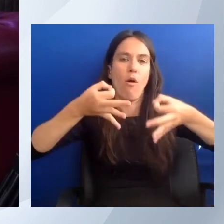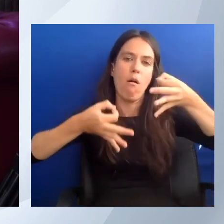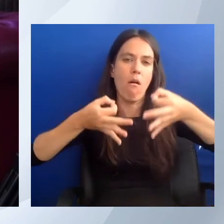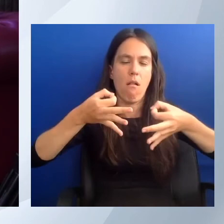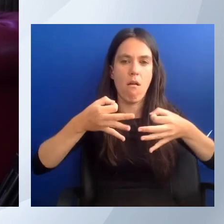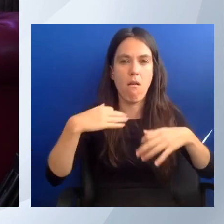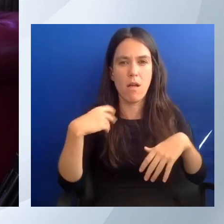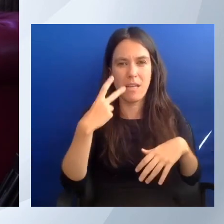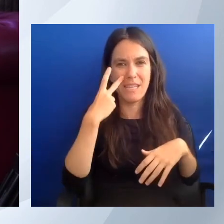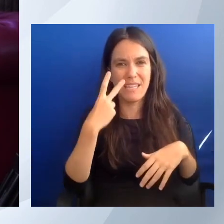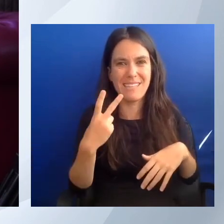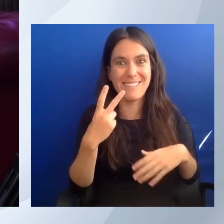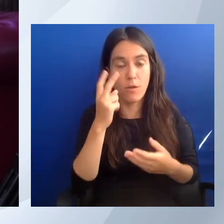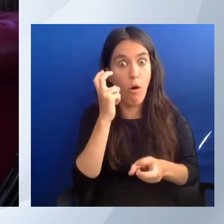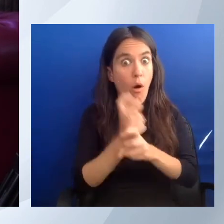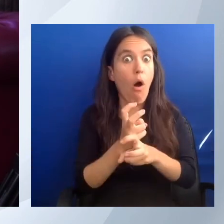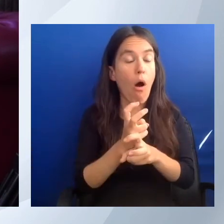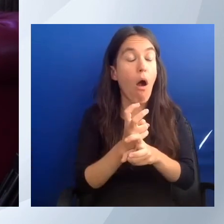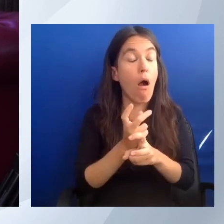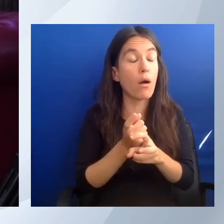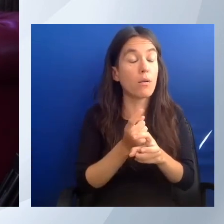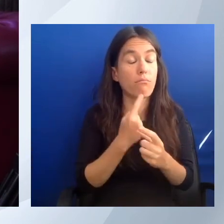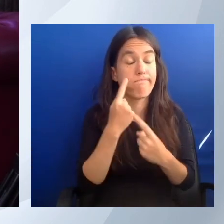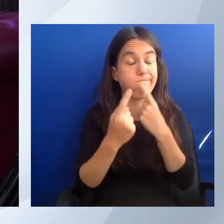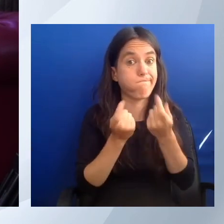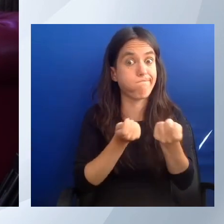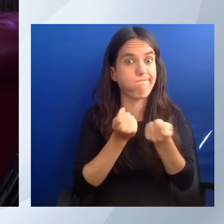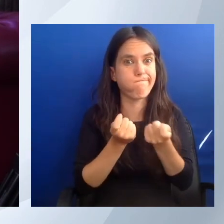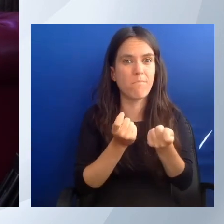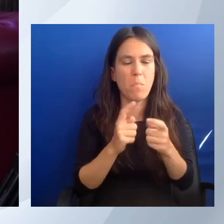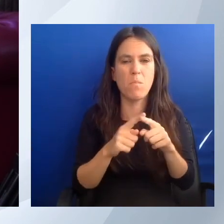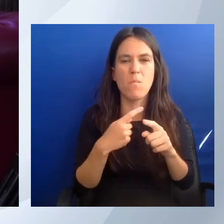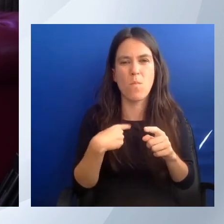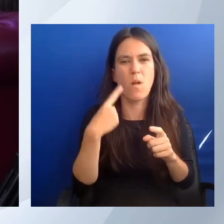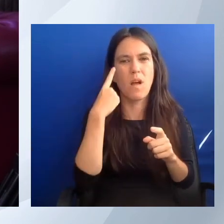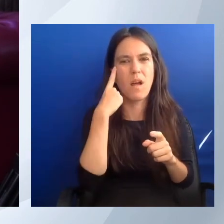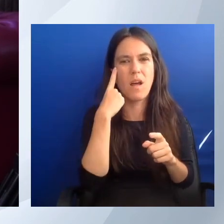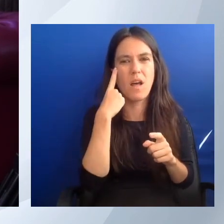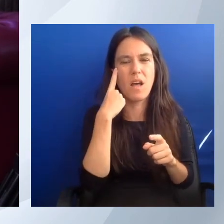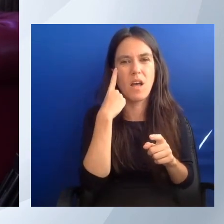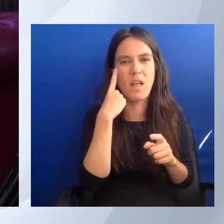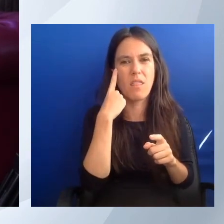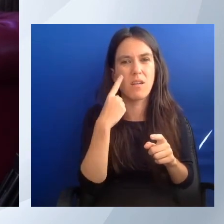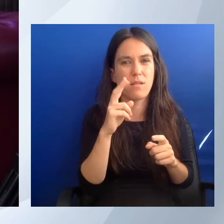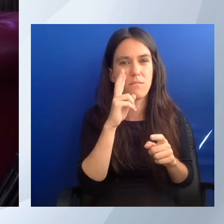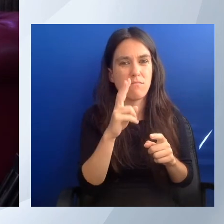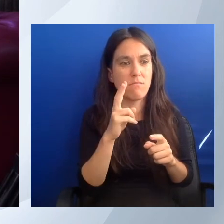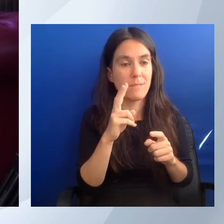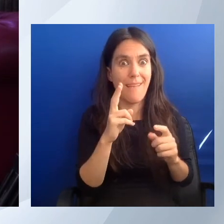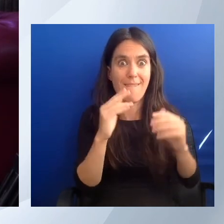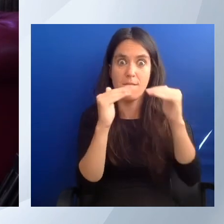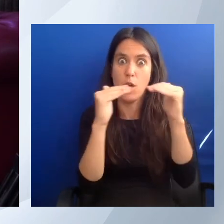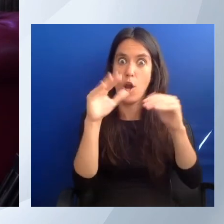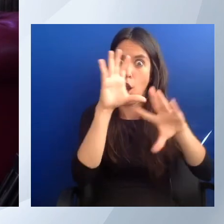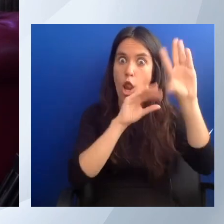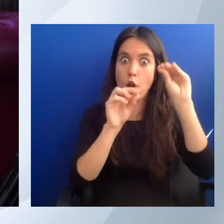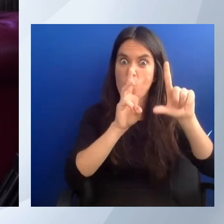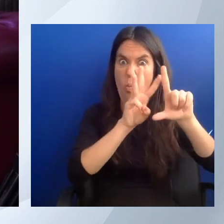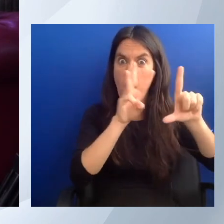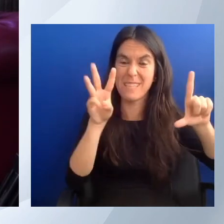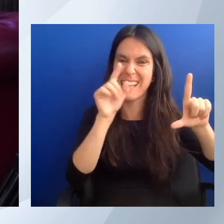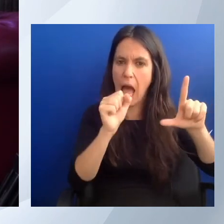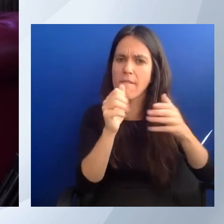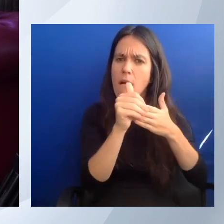very, very hard to handle. But again, I would suggest actually take a look at the Fairlearn website. They have a great guide explaining